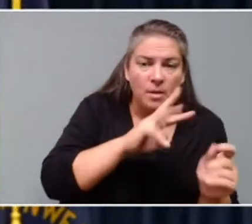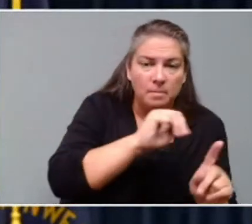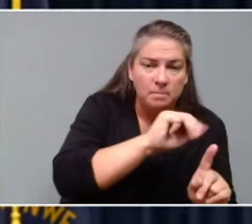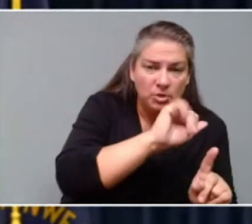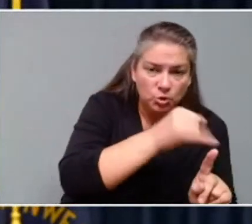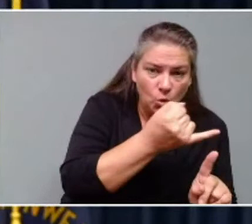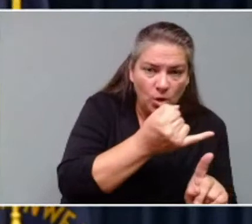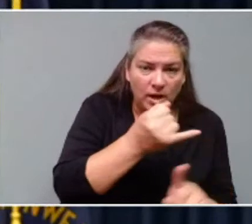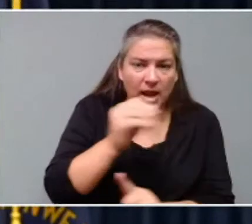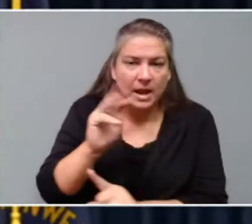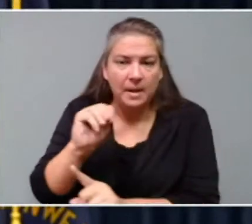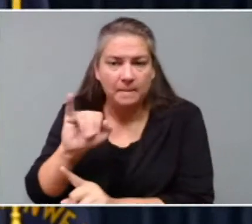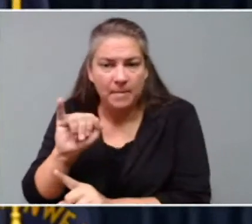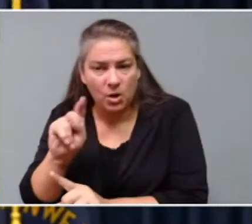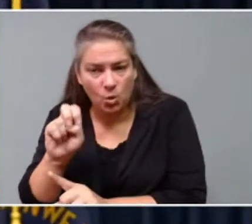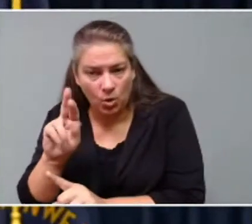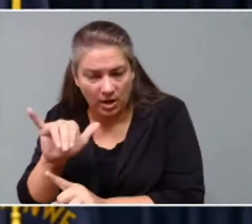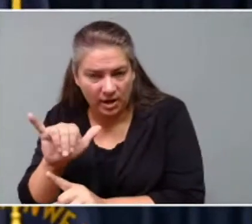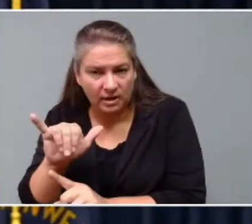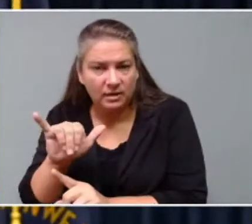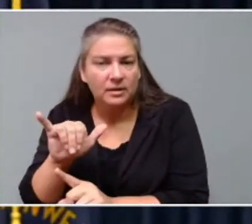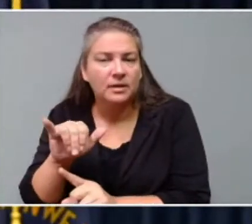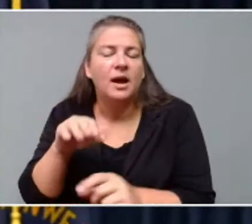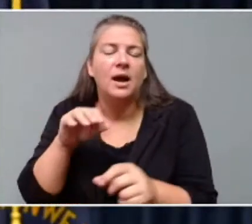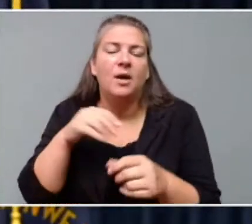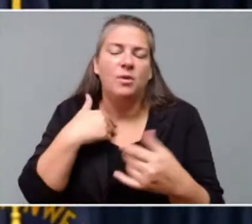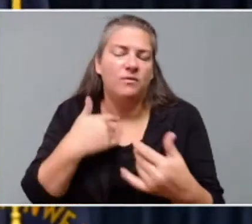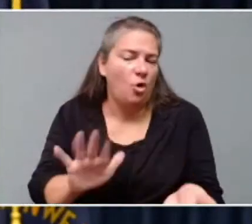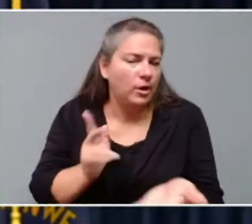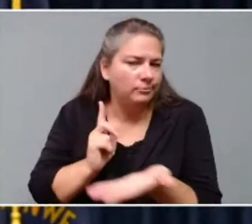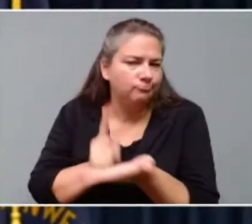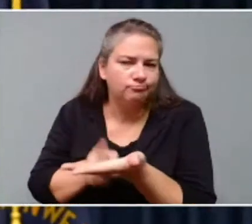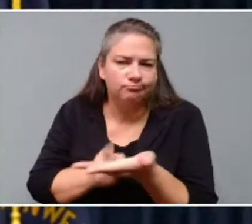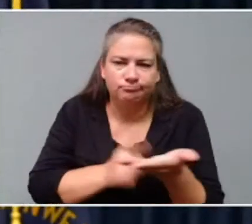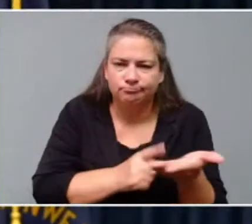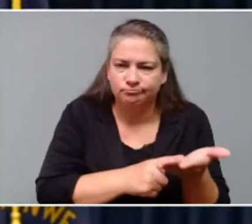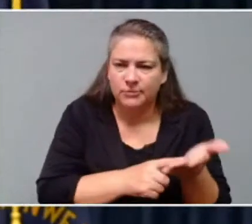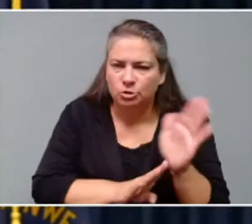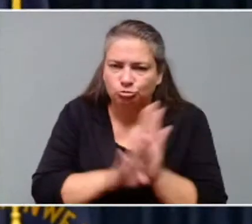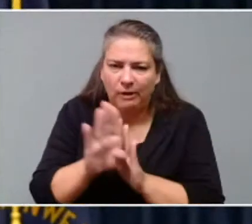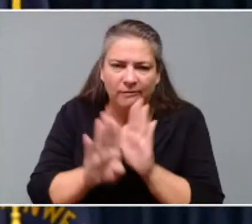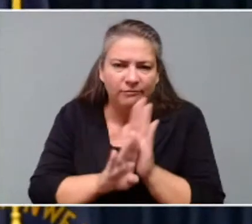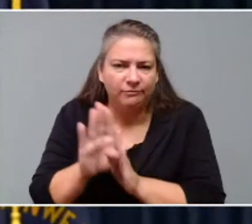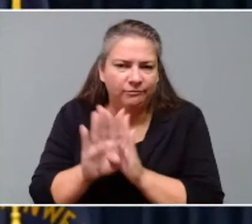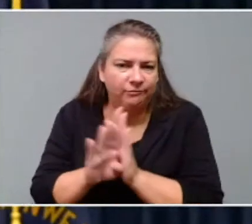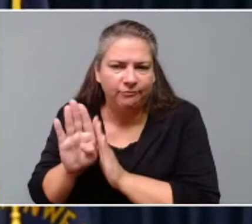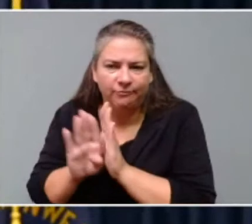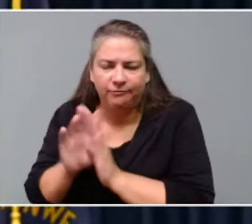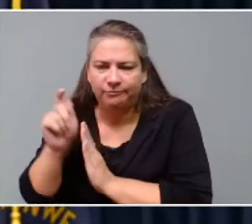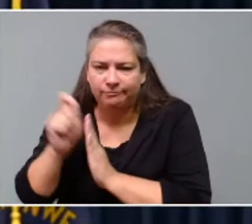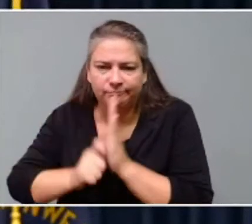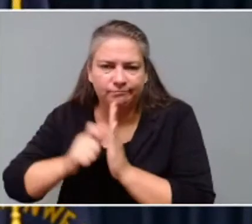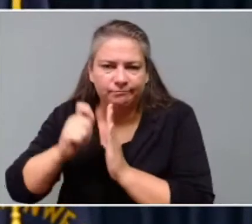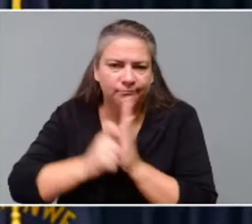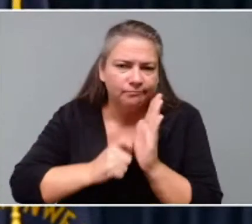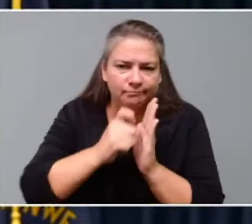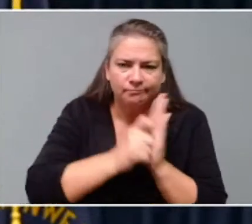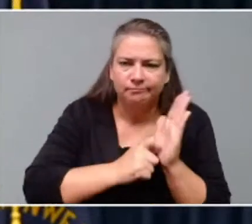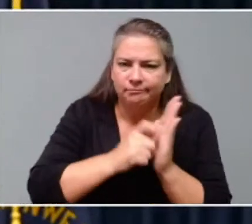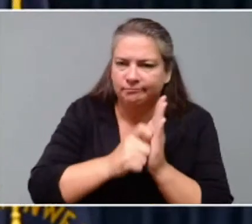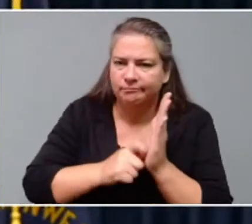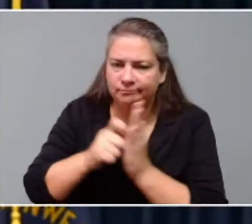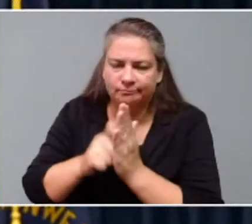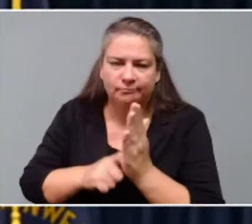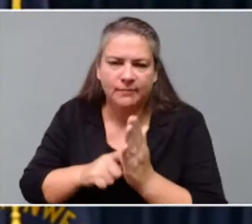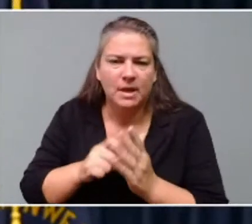in both chambers. We've been able to comment on drafts of bills. There were even changes made to many of the drafts before they were